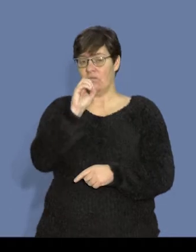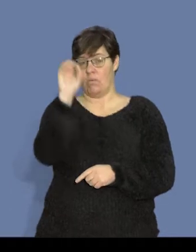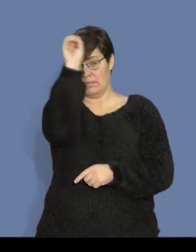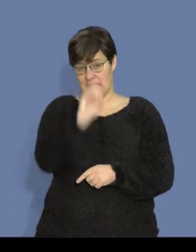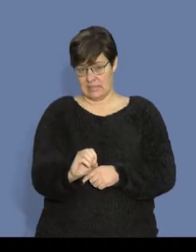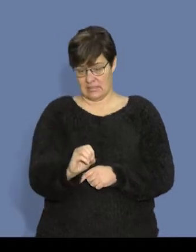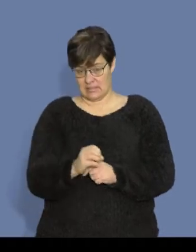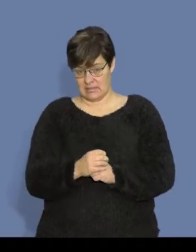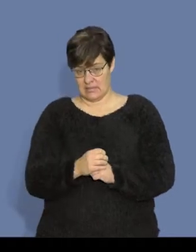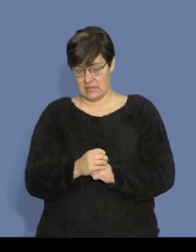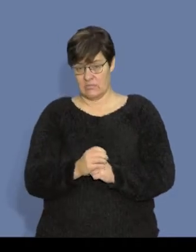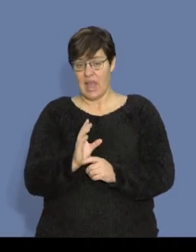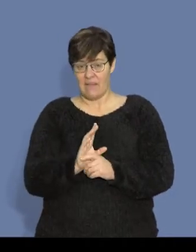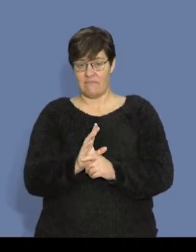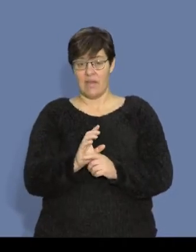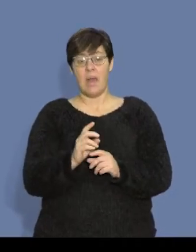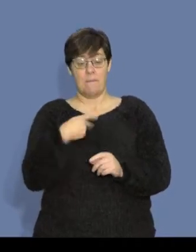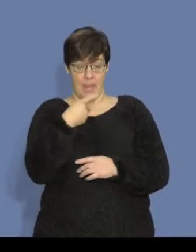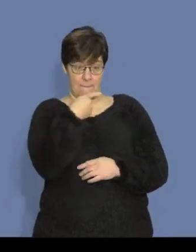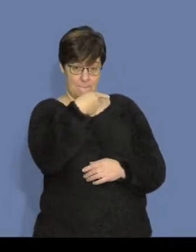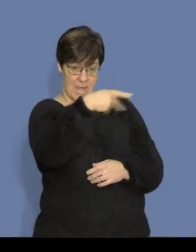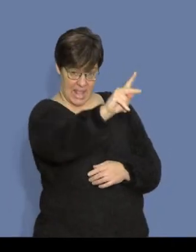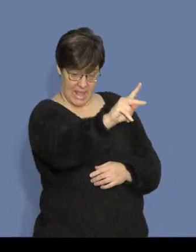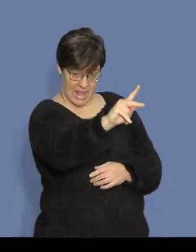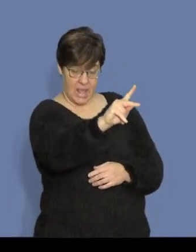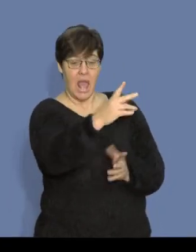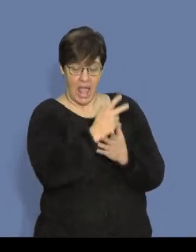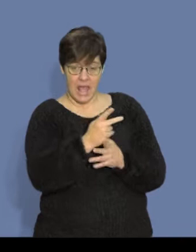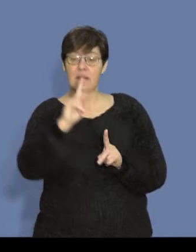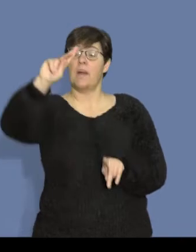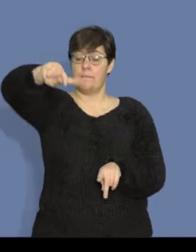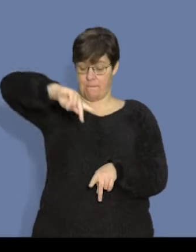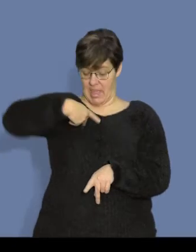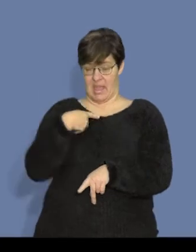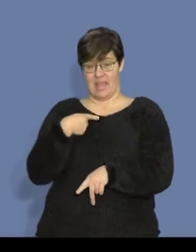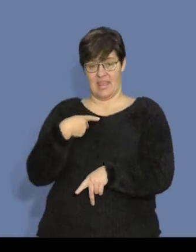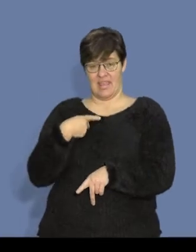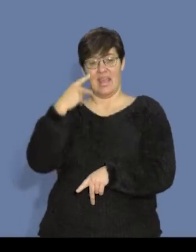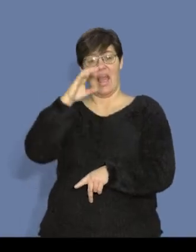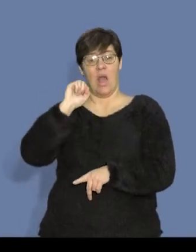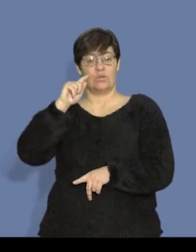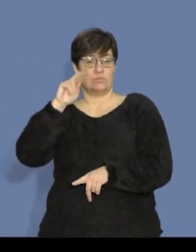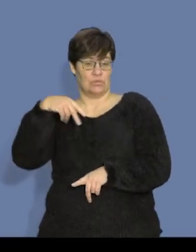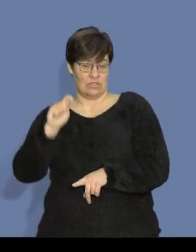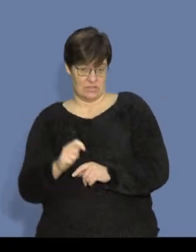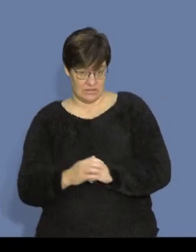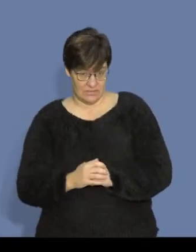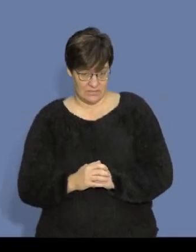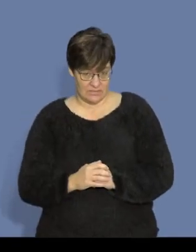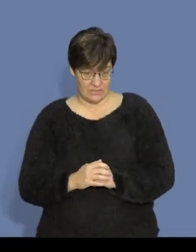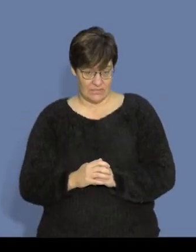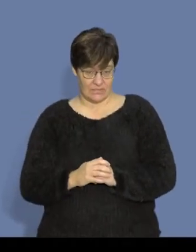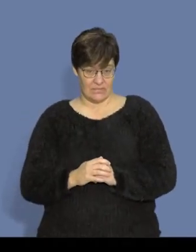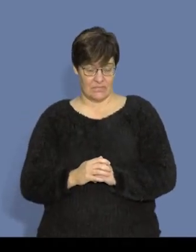we said you get input VAT, all the VAT that you've paid, and then you get the output VAT, all the VAT that you've